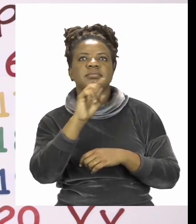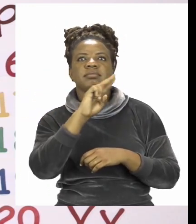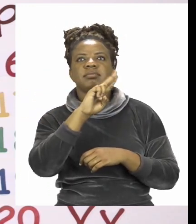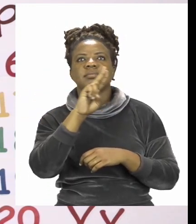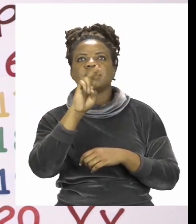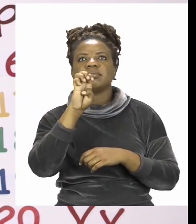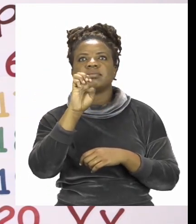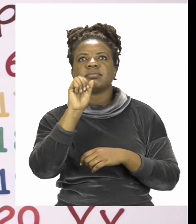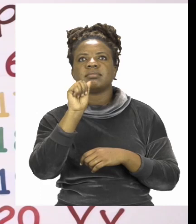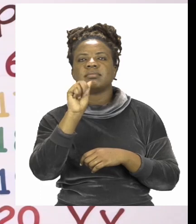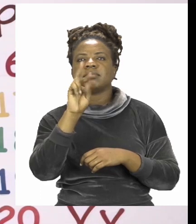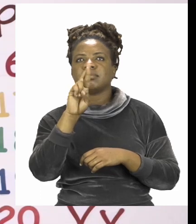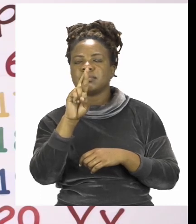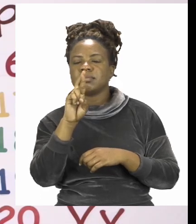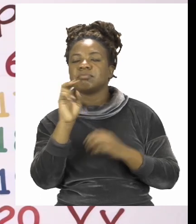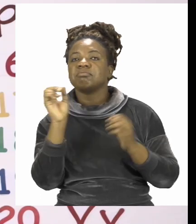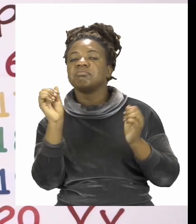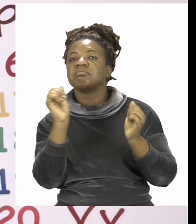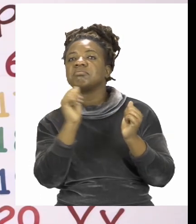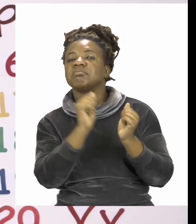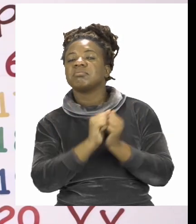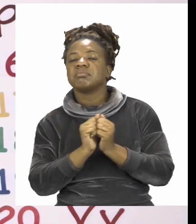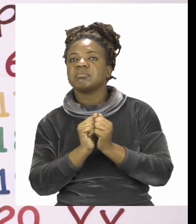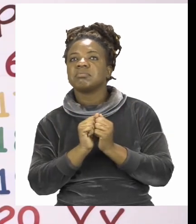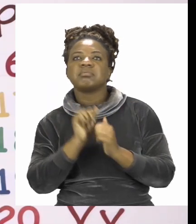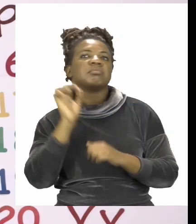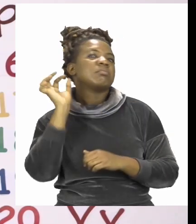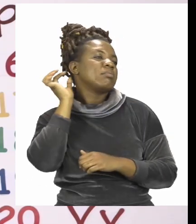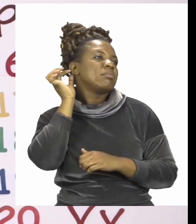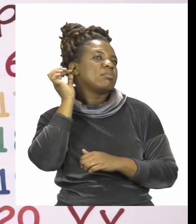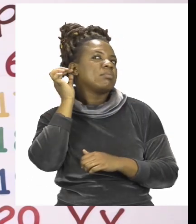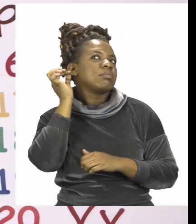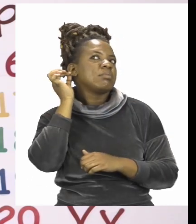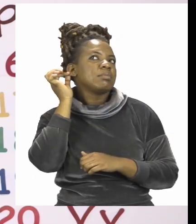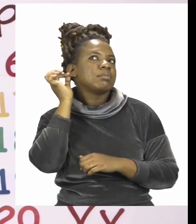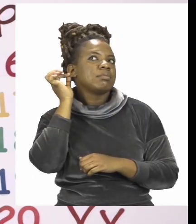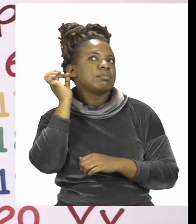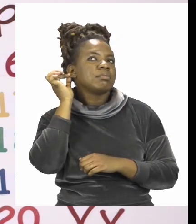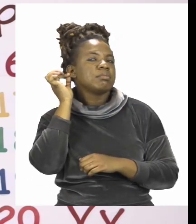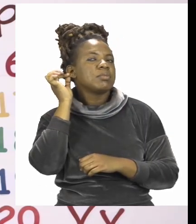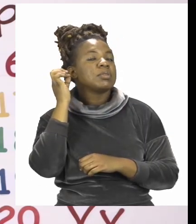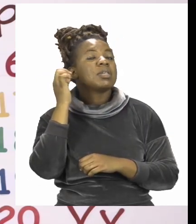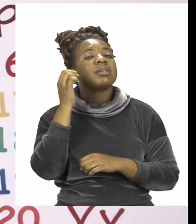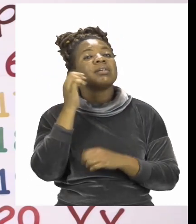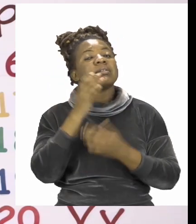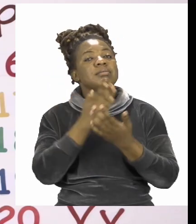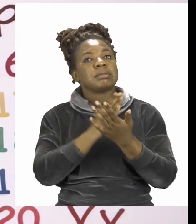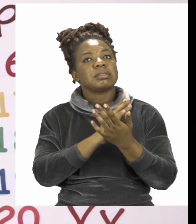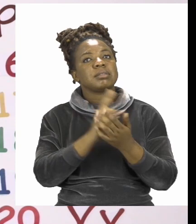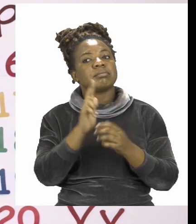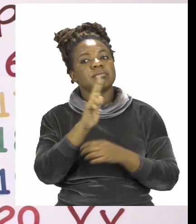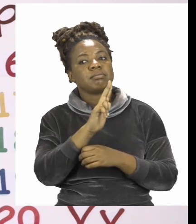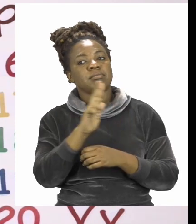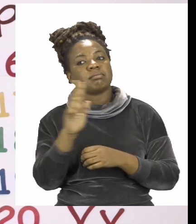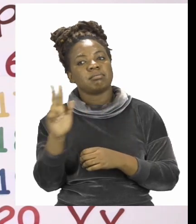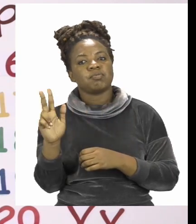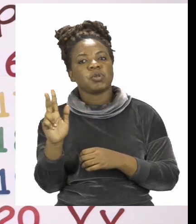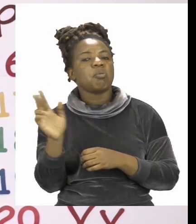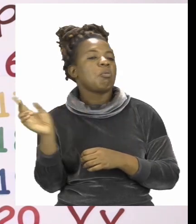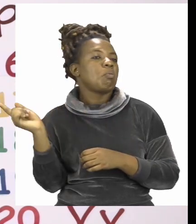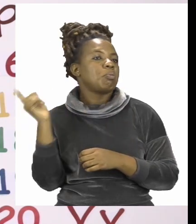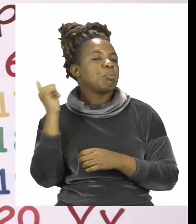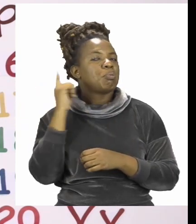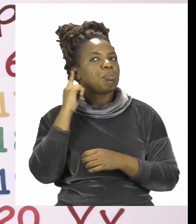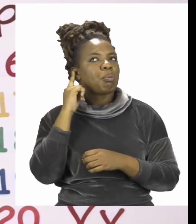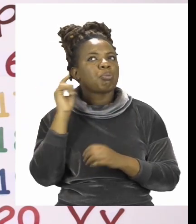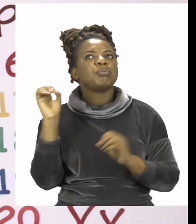hear with our ears. But some people cannot hear with their ears, and that's okay too,